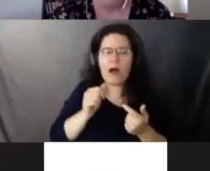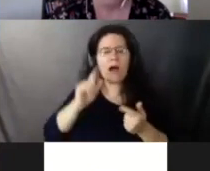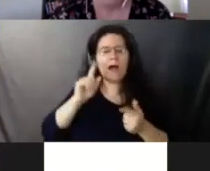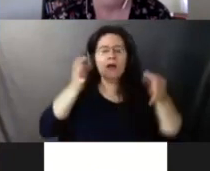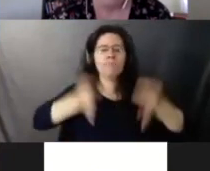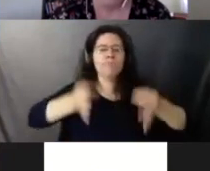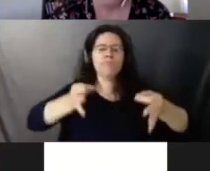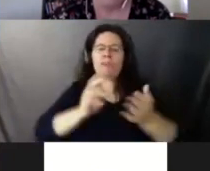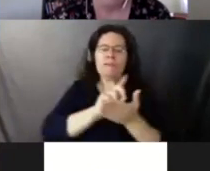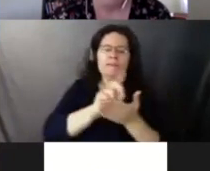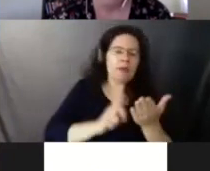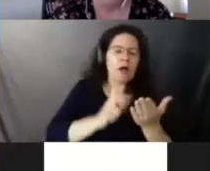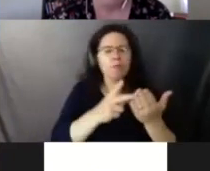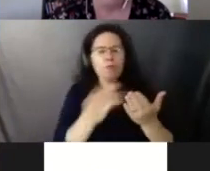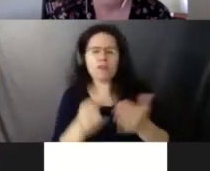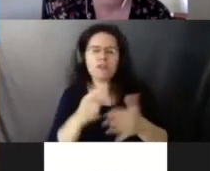then